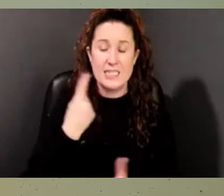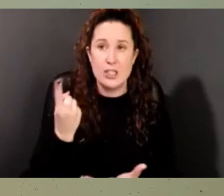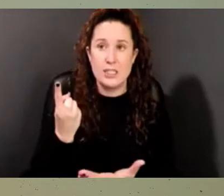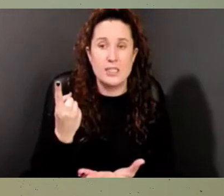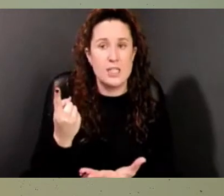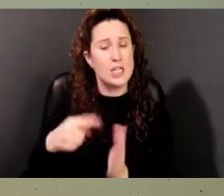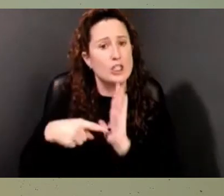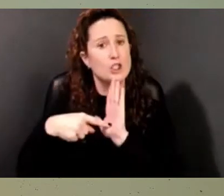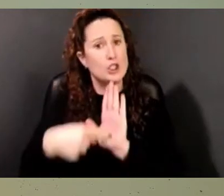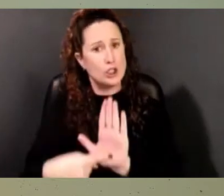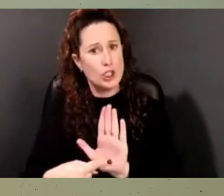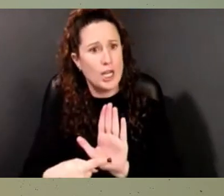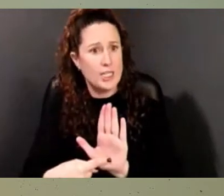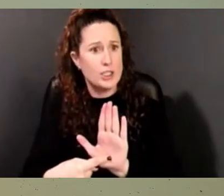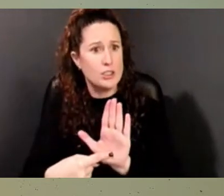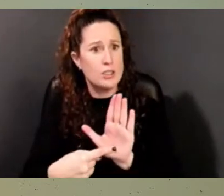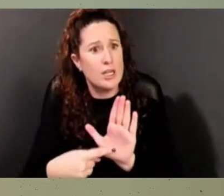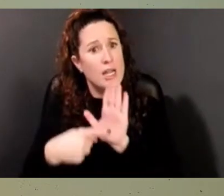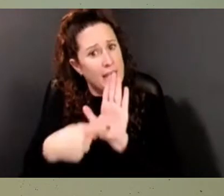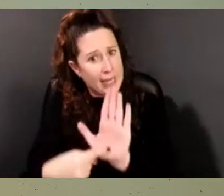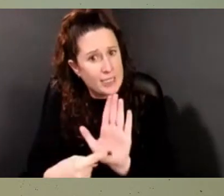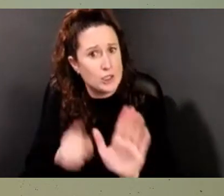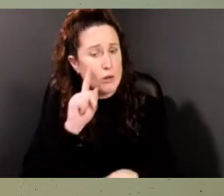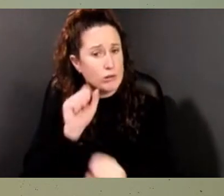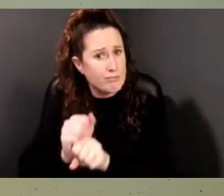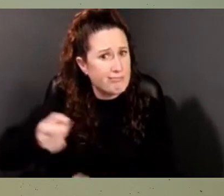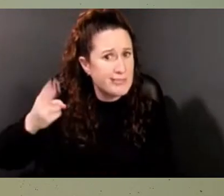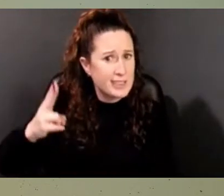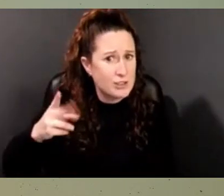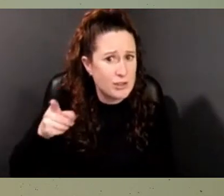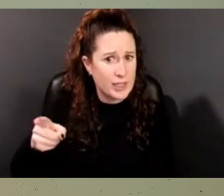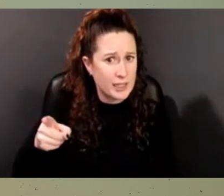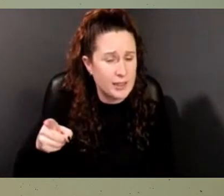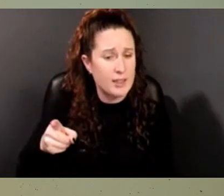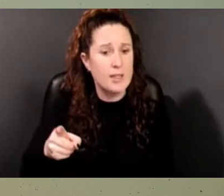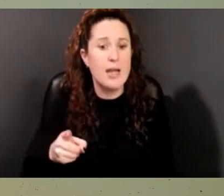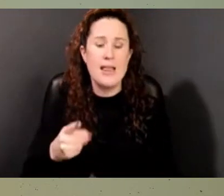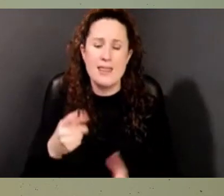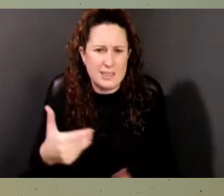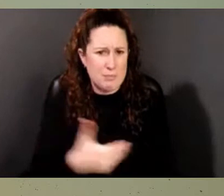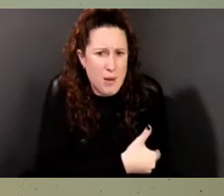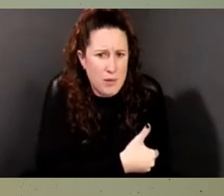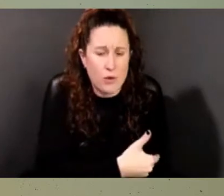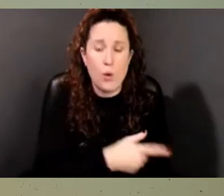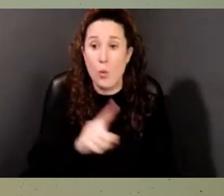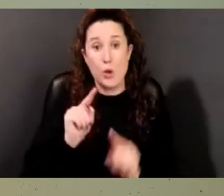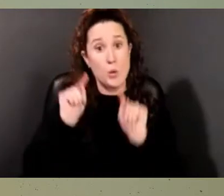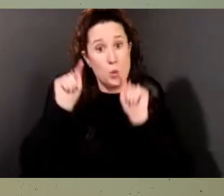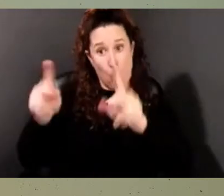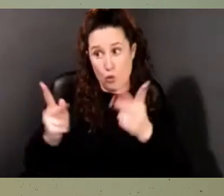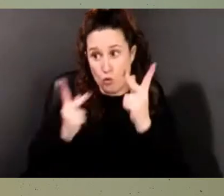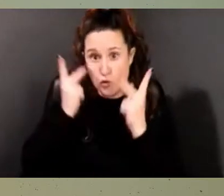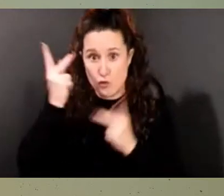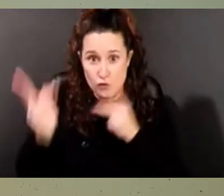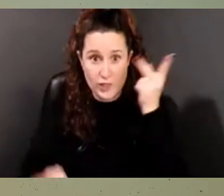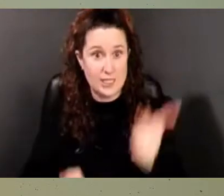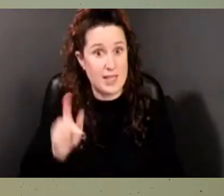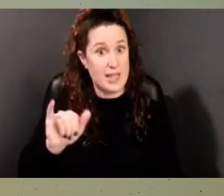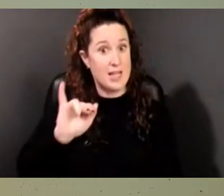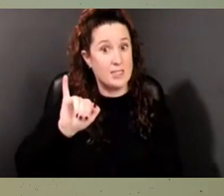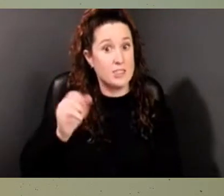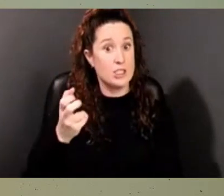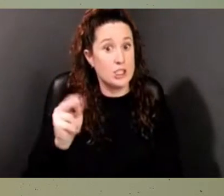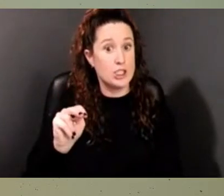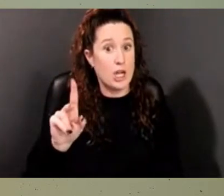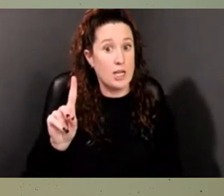unseen. And that's really powerful. We can say, when you go and you look at John Dickinson, it is such a serene space. A lot